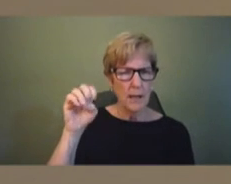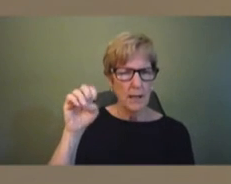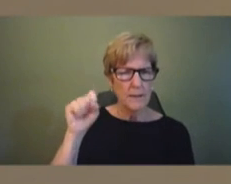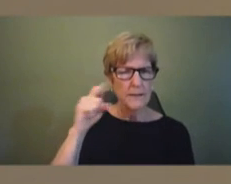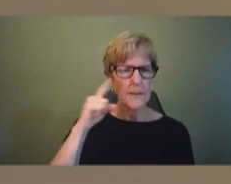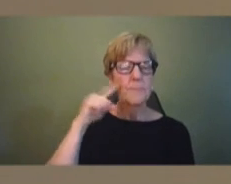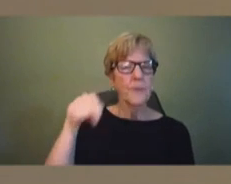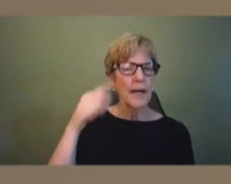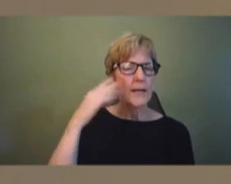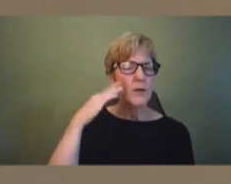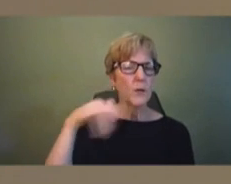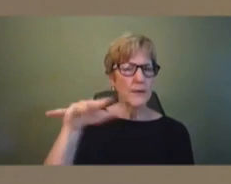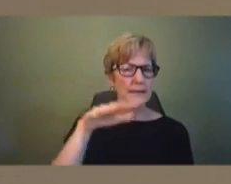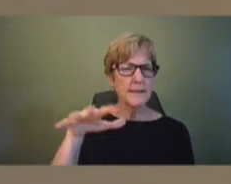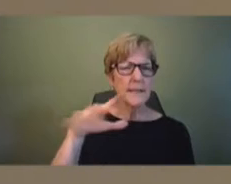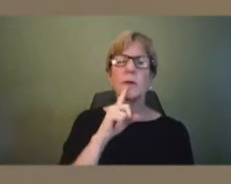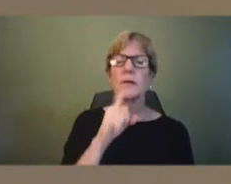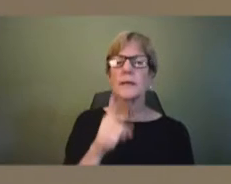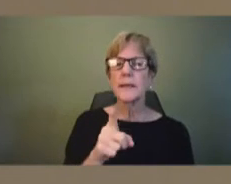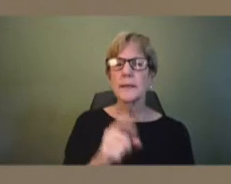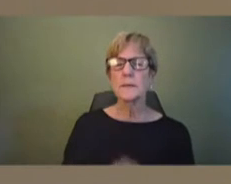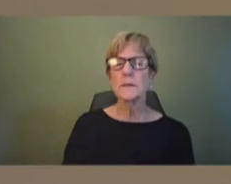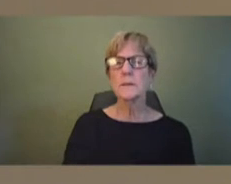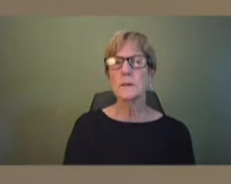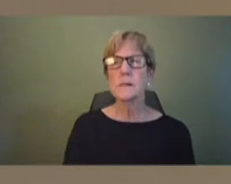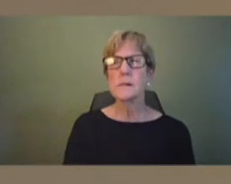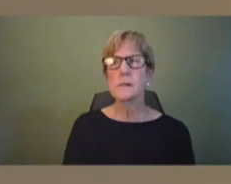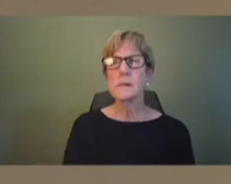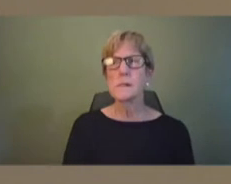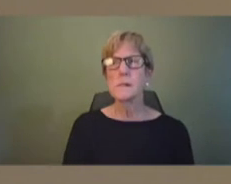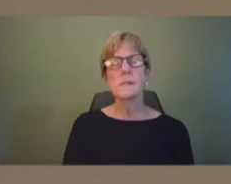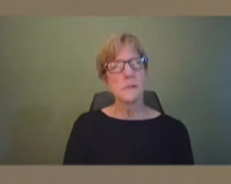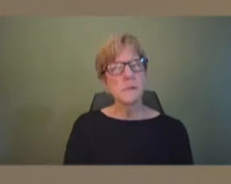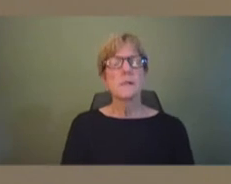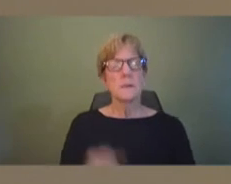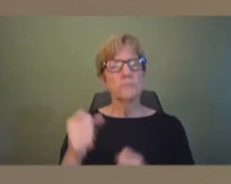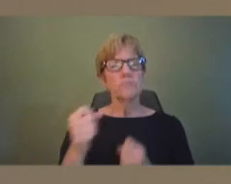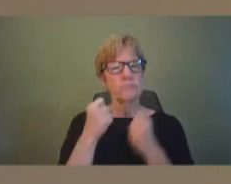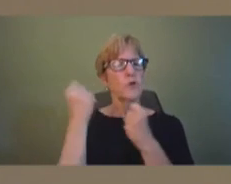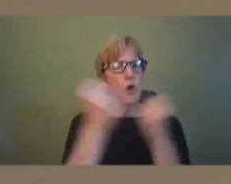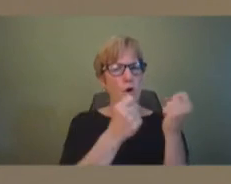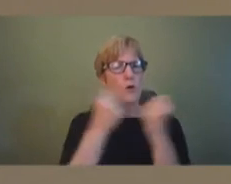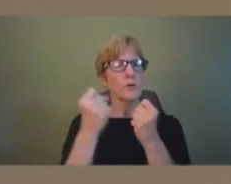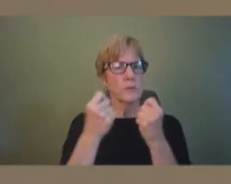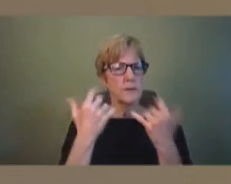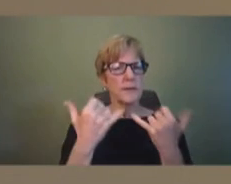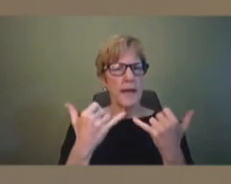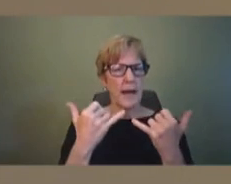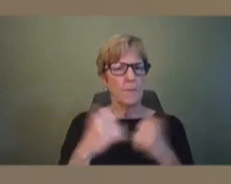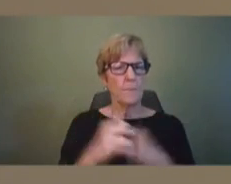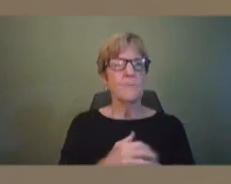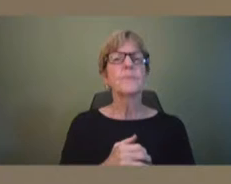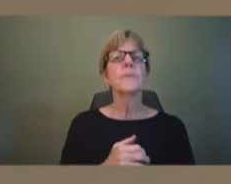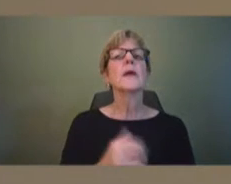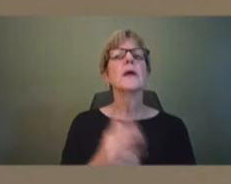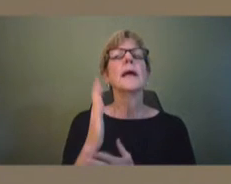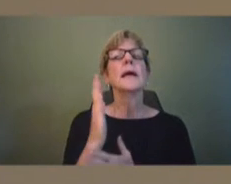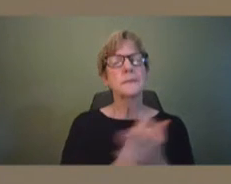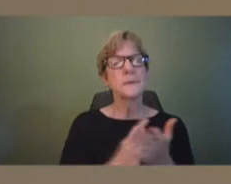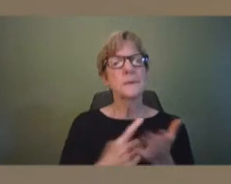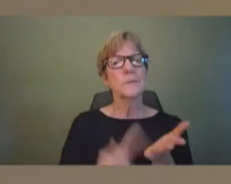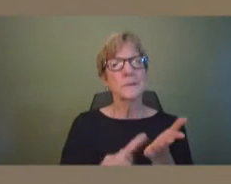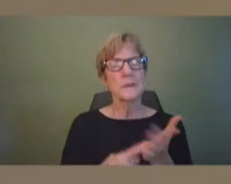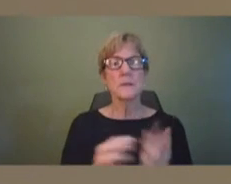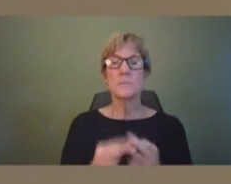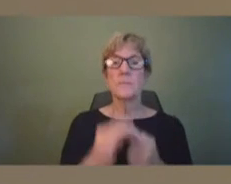um you know is pretty autoc Centric um right now but I think that there are some arguments that especially with